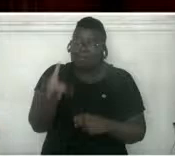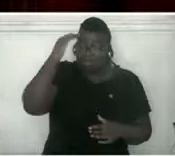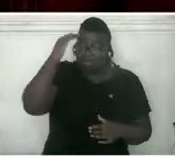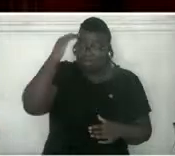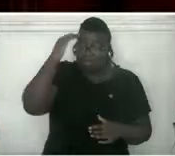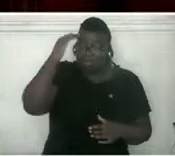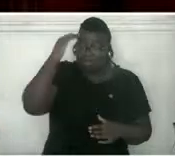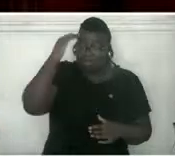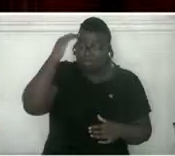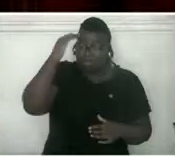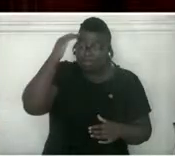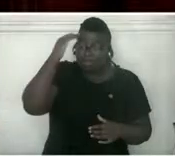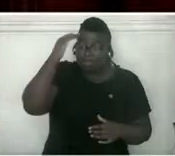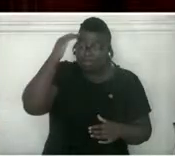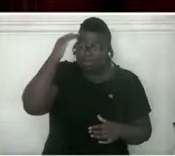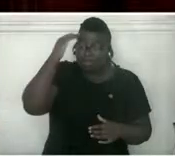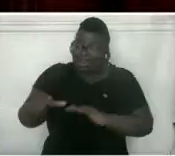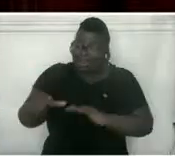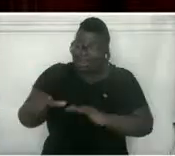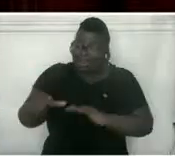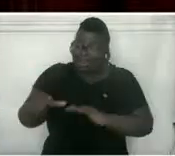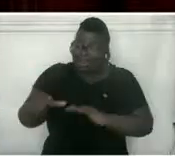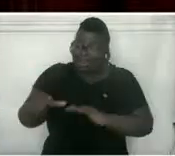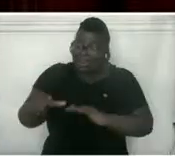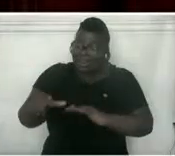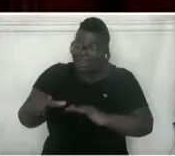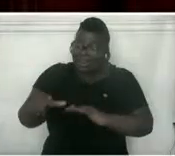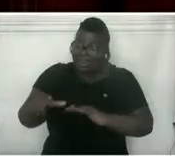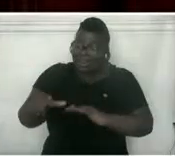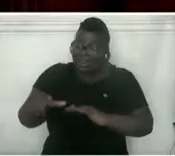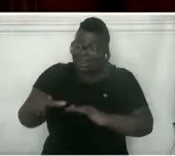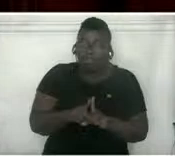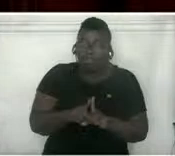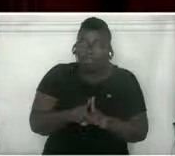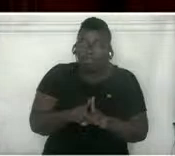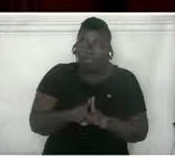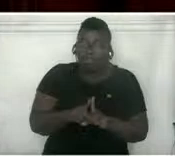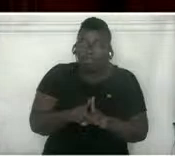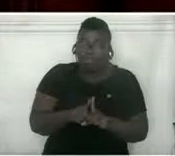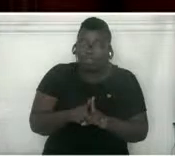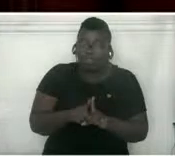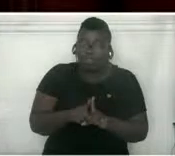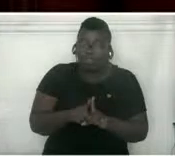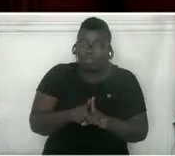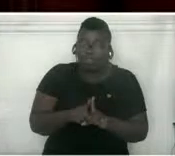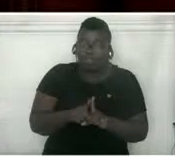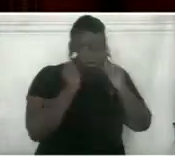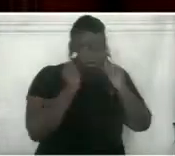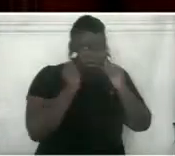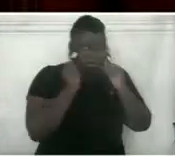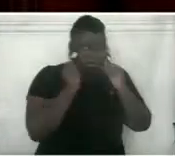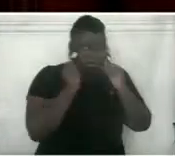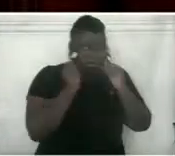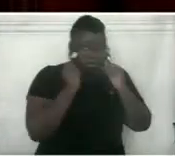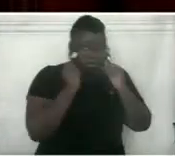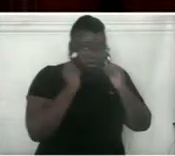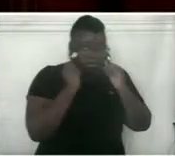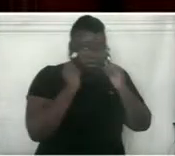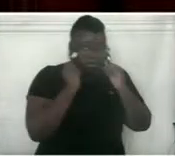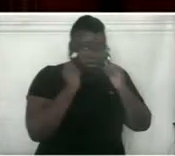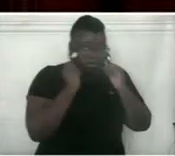lands angaphi bahlale bewazonile so that umuntu mefuna ukuvula inkampani kwidolobha